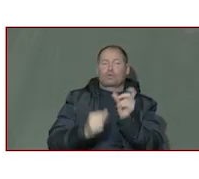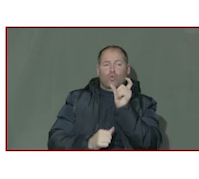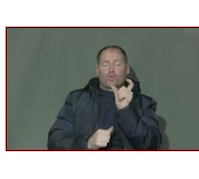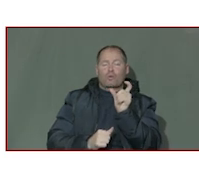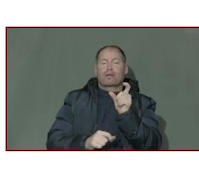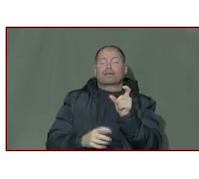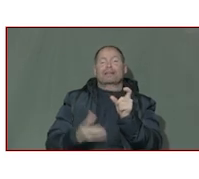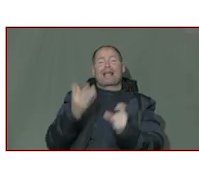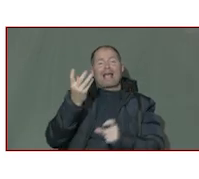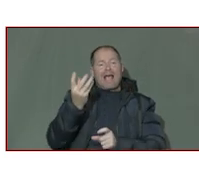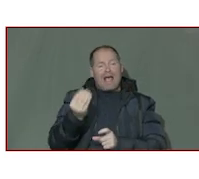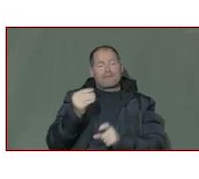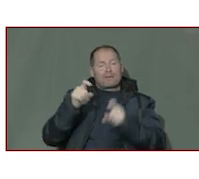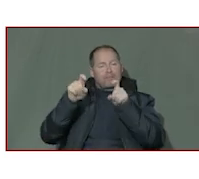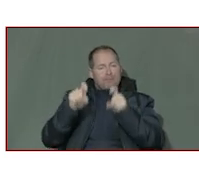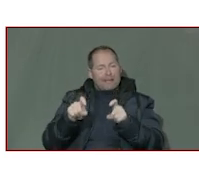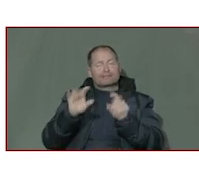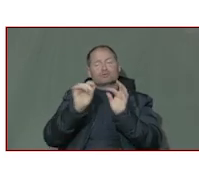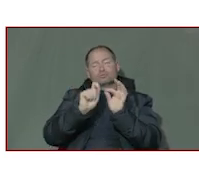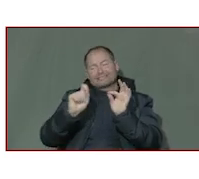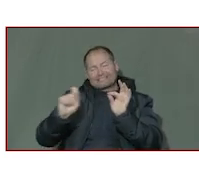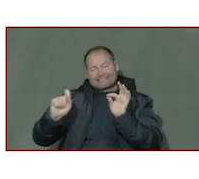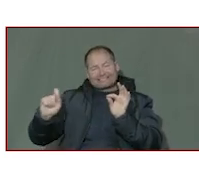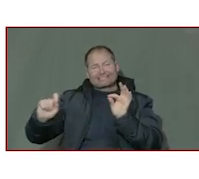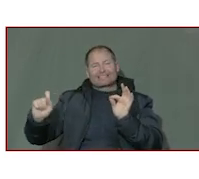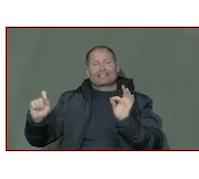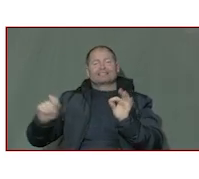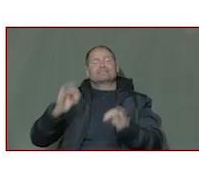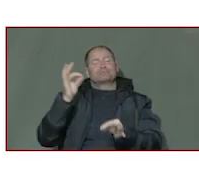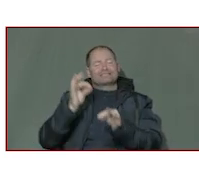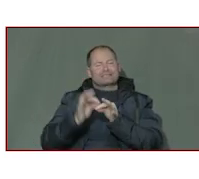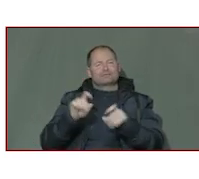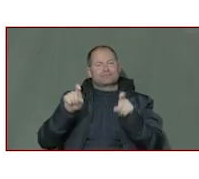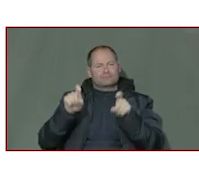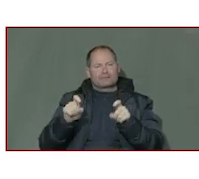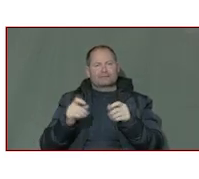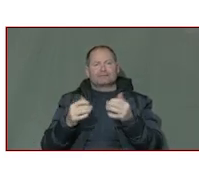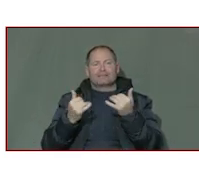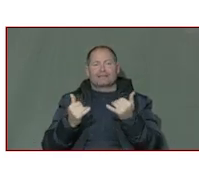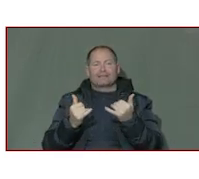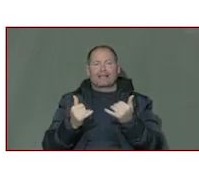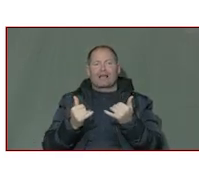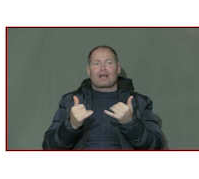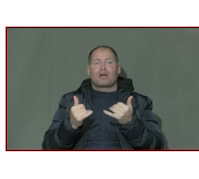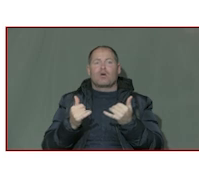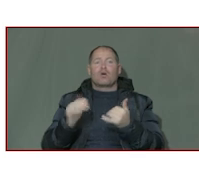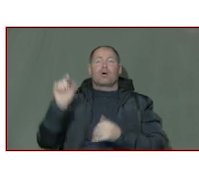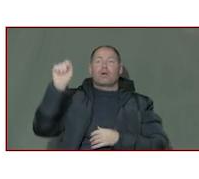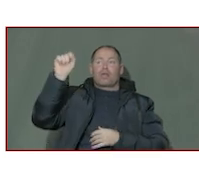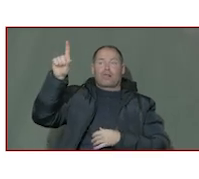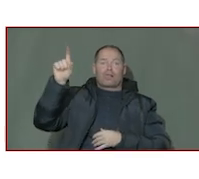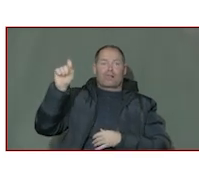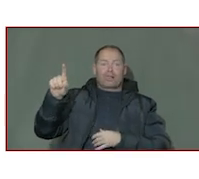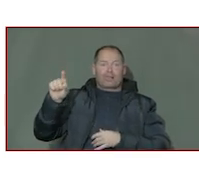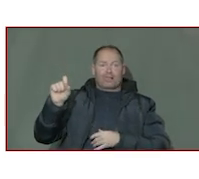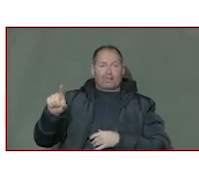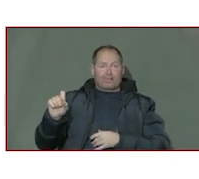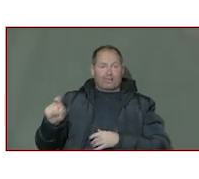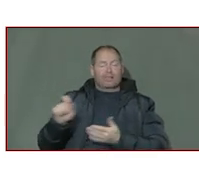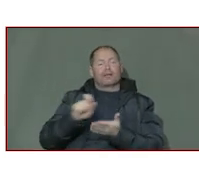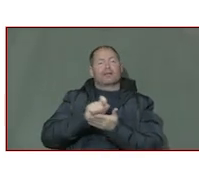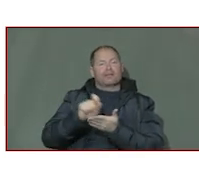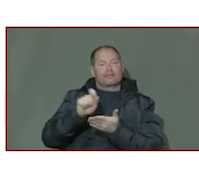with the codon. It must be when the anticodon on